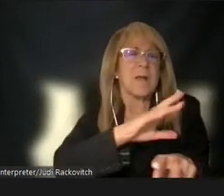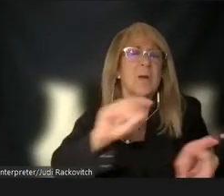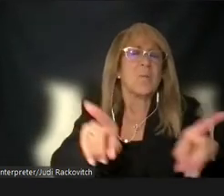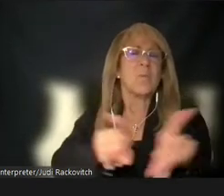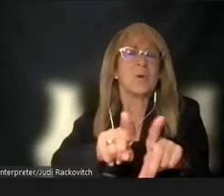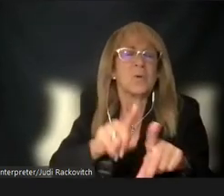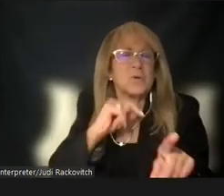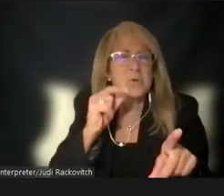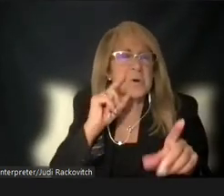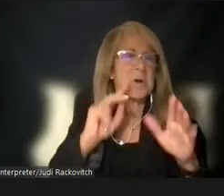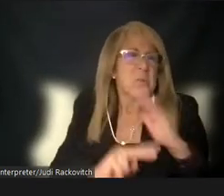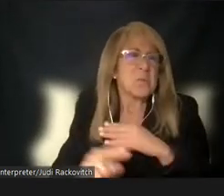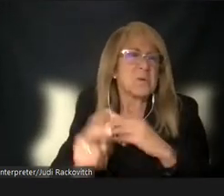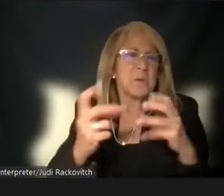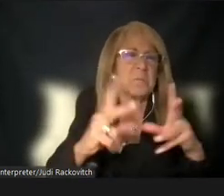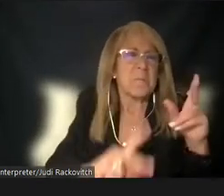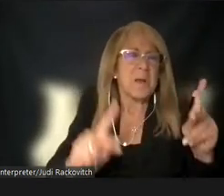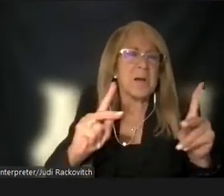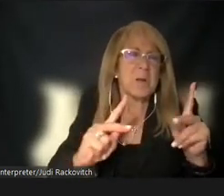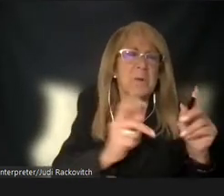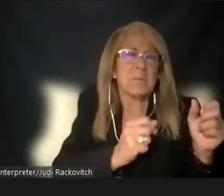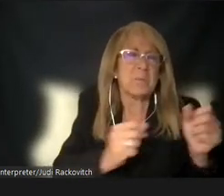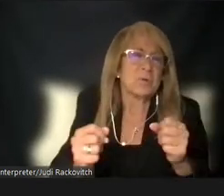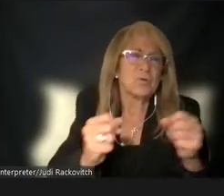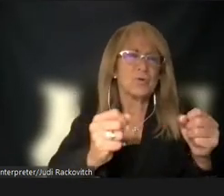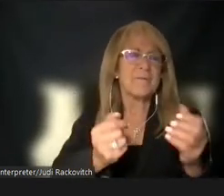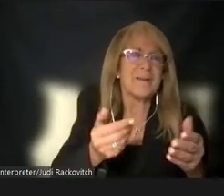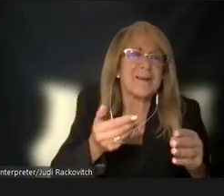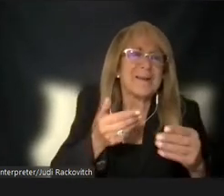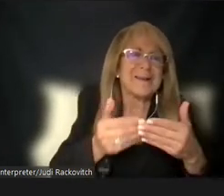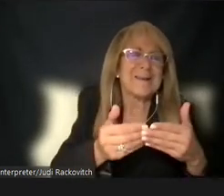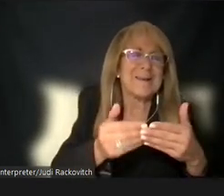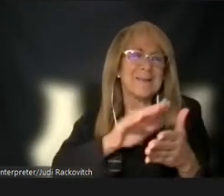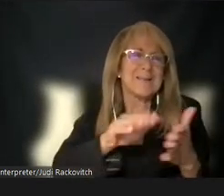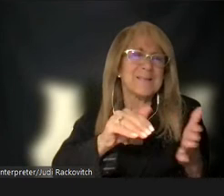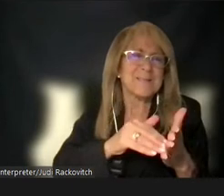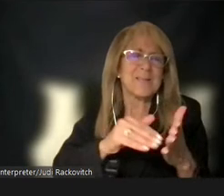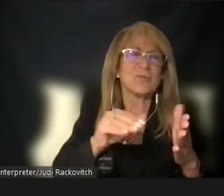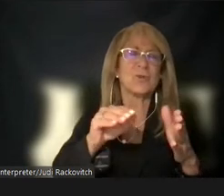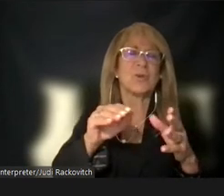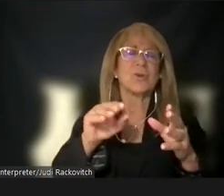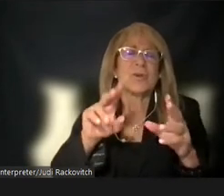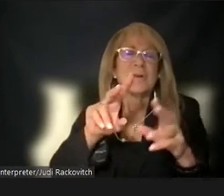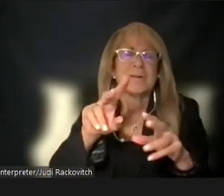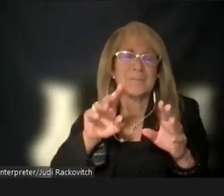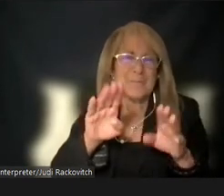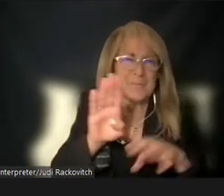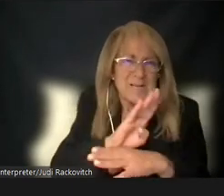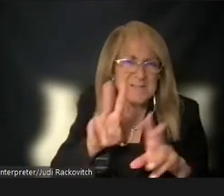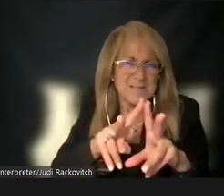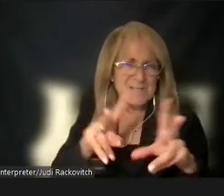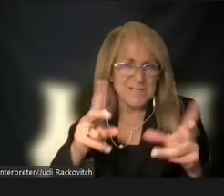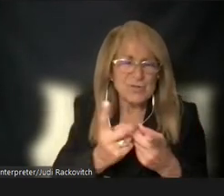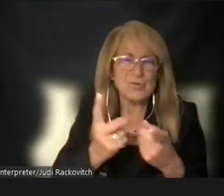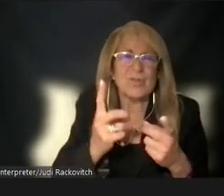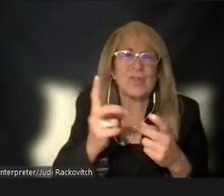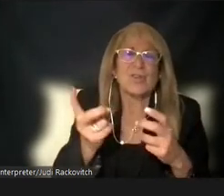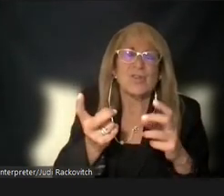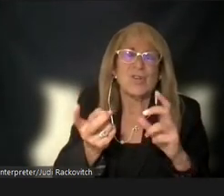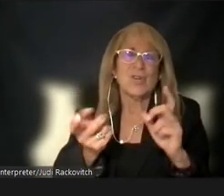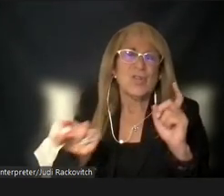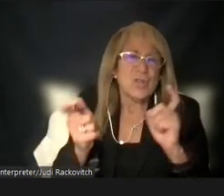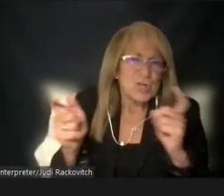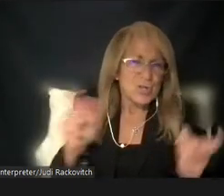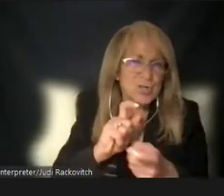driving to transit stations near the Central Business District to begin their transit trip. Based on the preliminary analysis, the shift to transit would not notably change